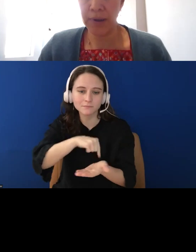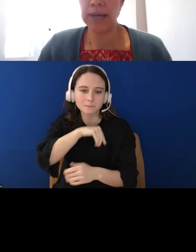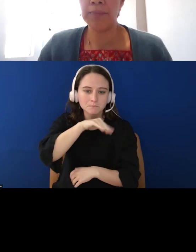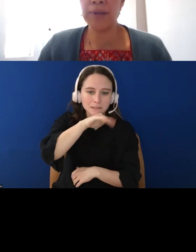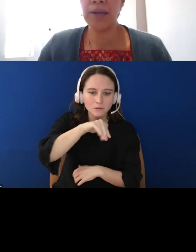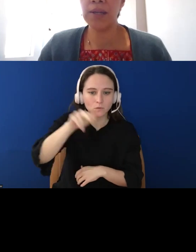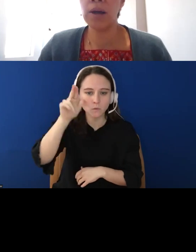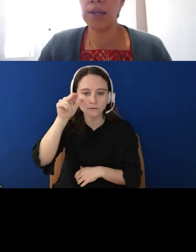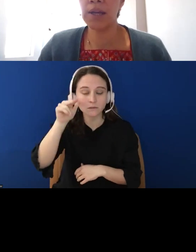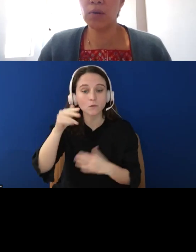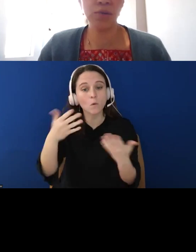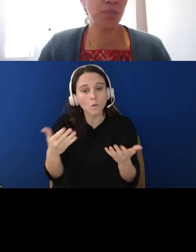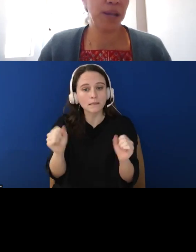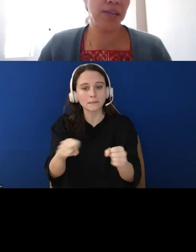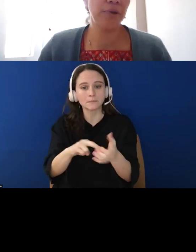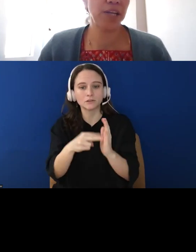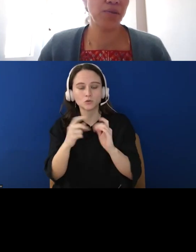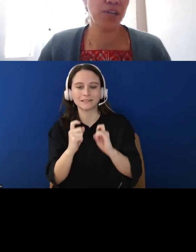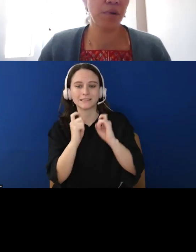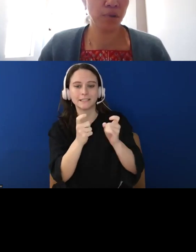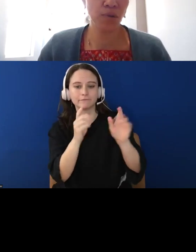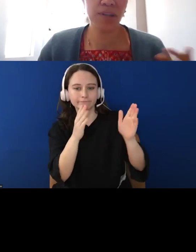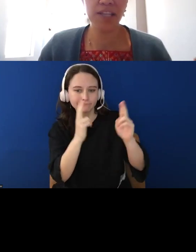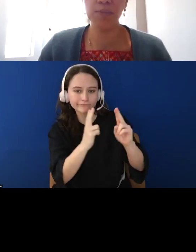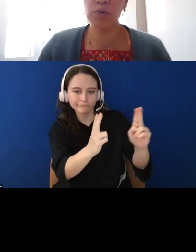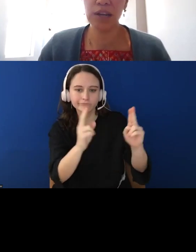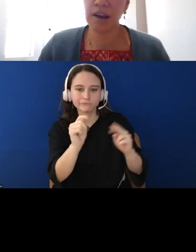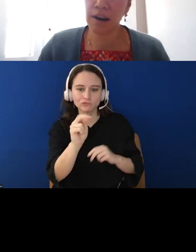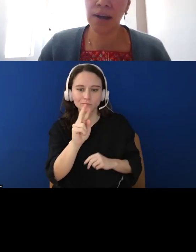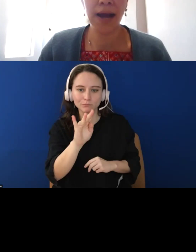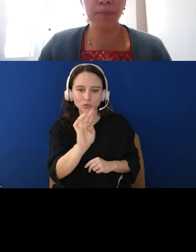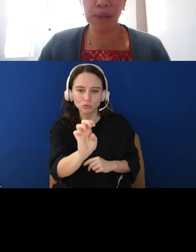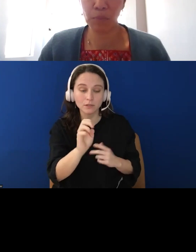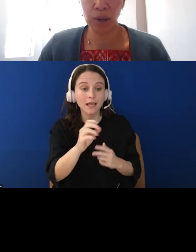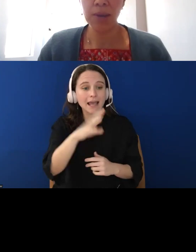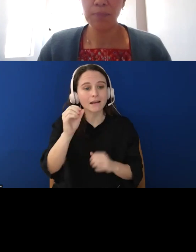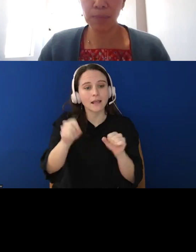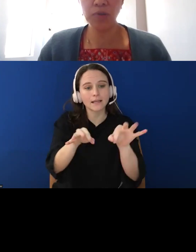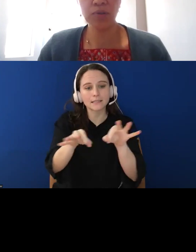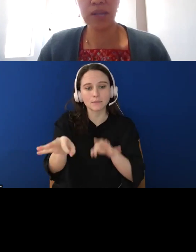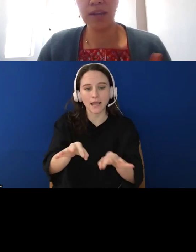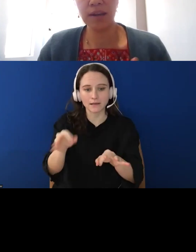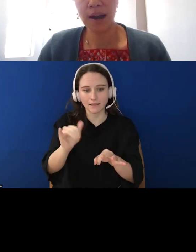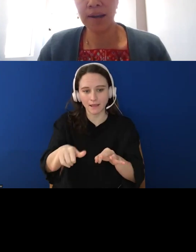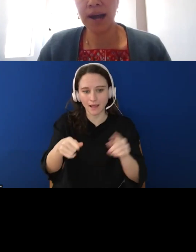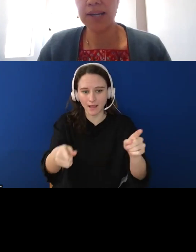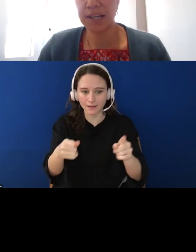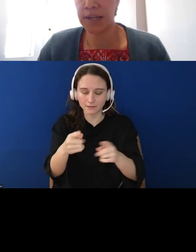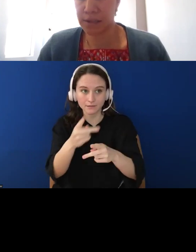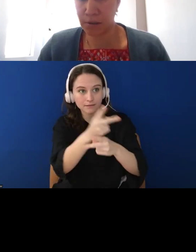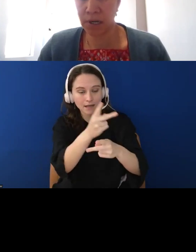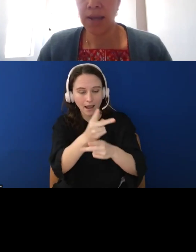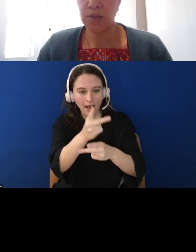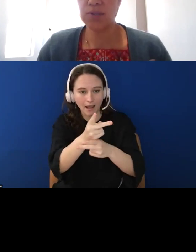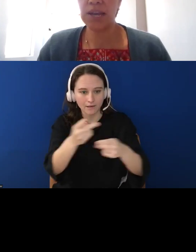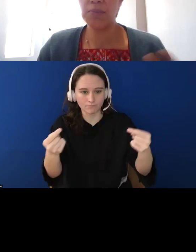tribute. It can also explain the relationship of sustenance between God and people. People sustain God, and he